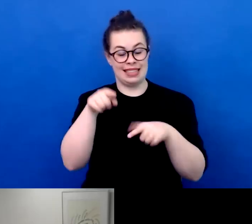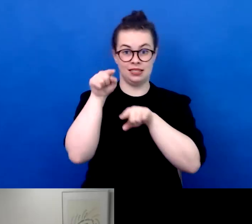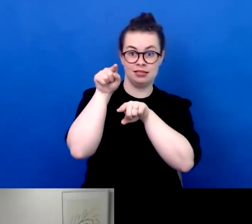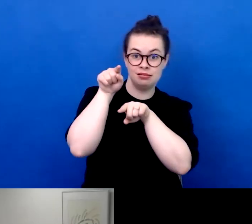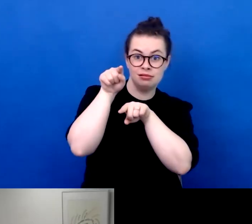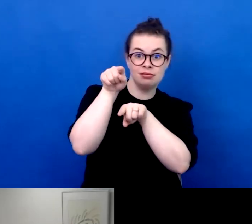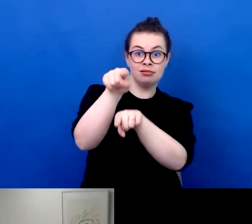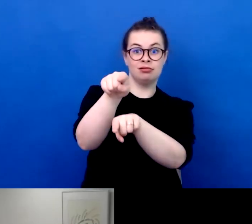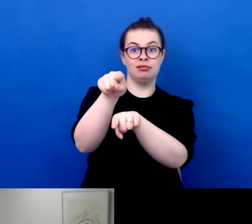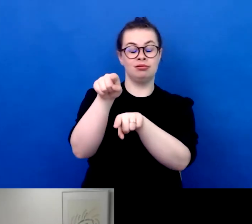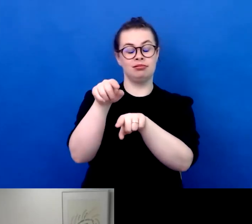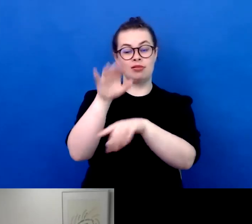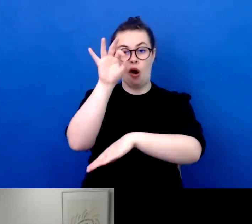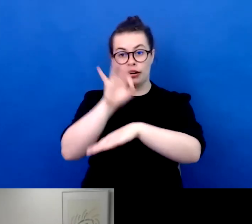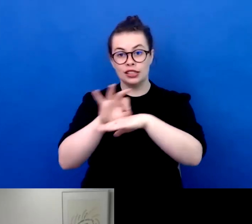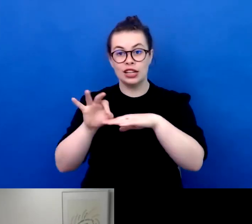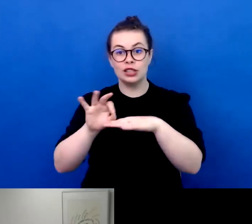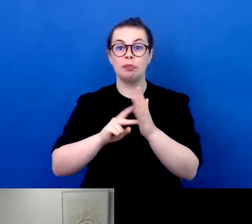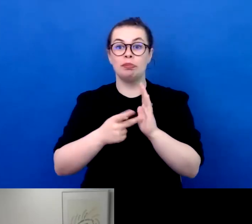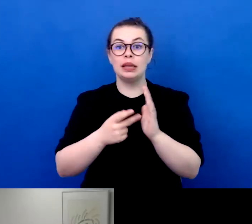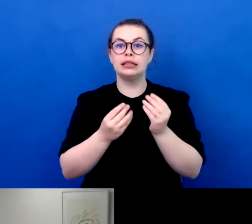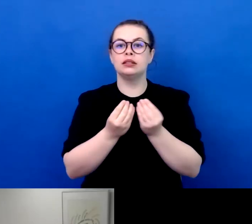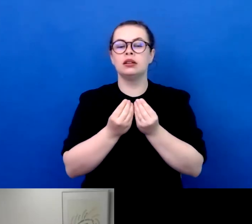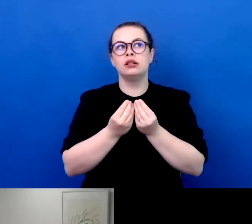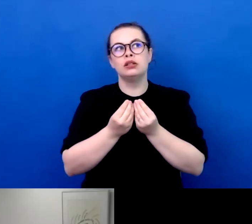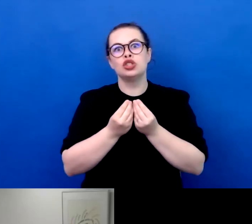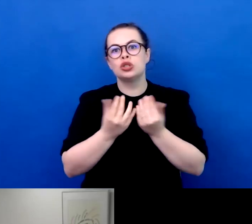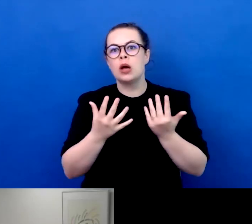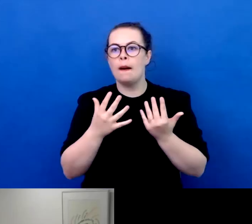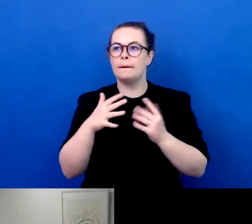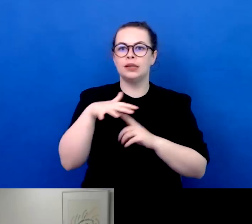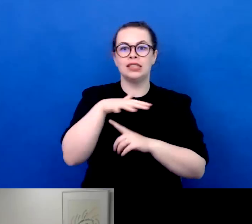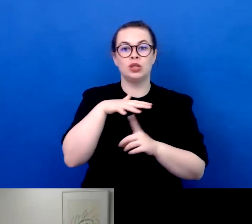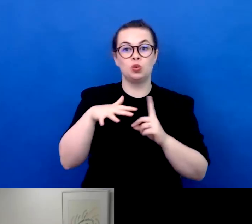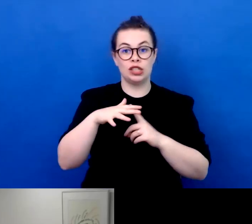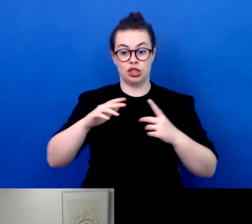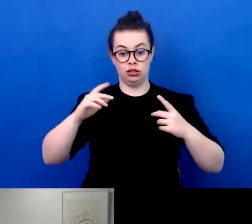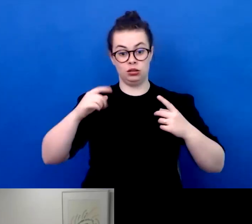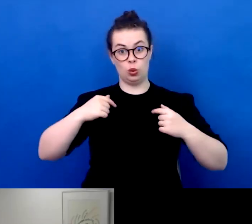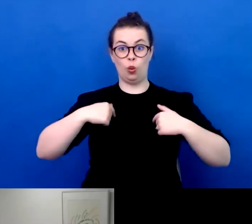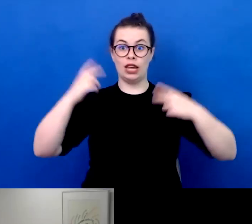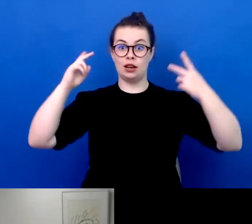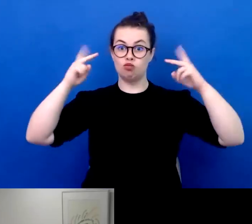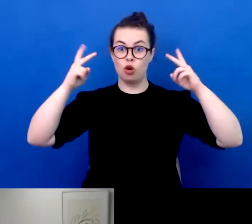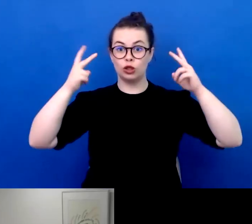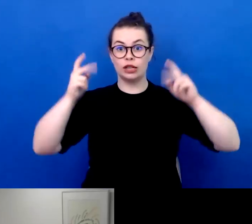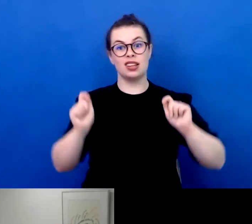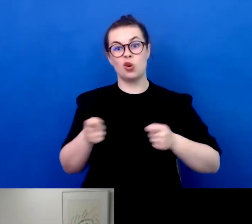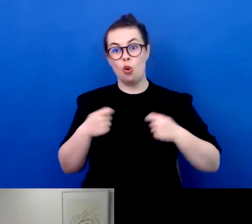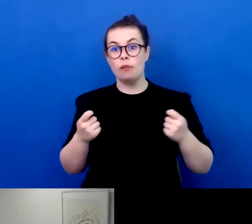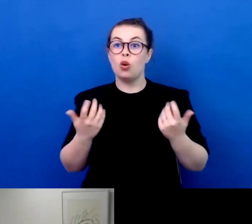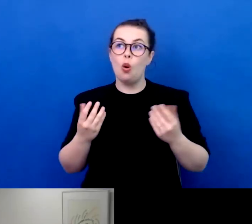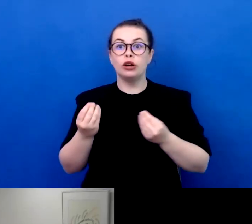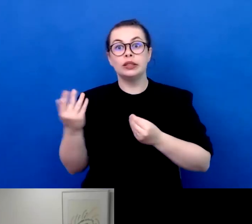situations where processing that in normal circumstances or in certain populations would